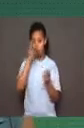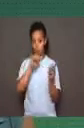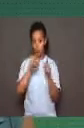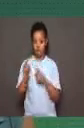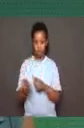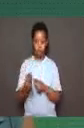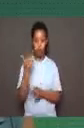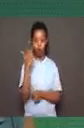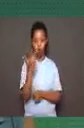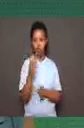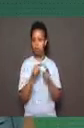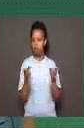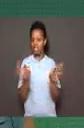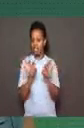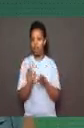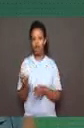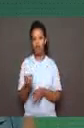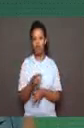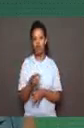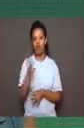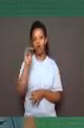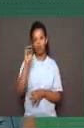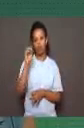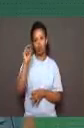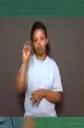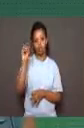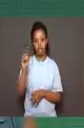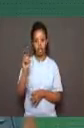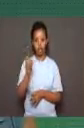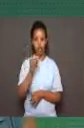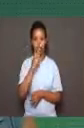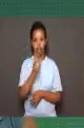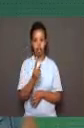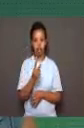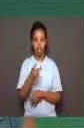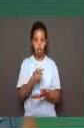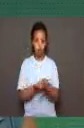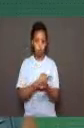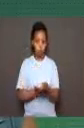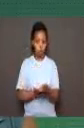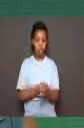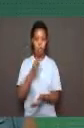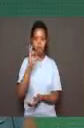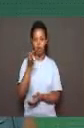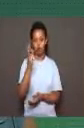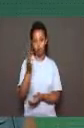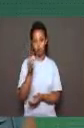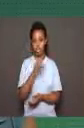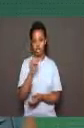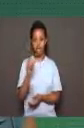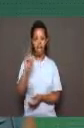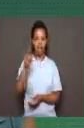3 essential monosaccharides: glucose, fructose,